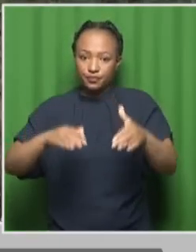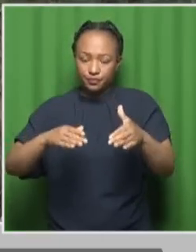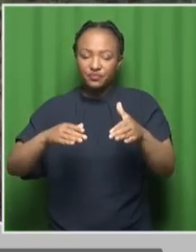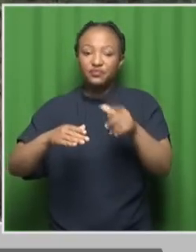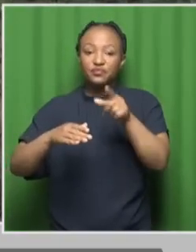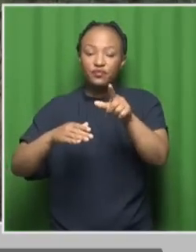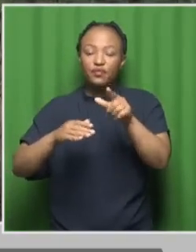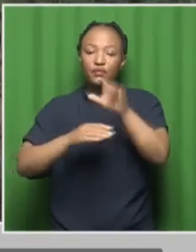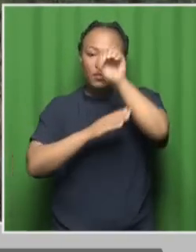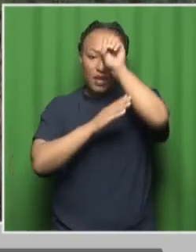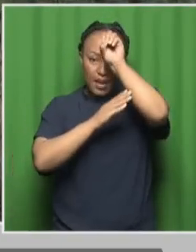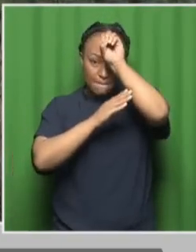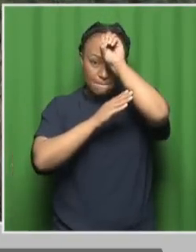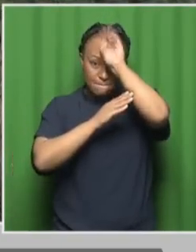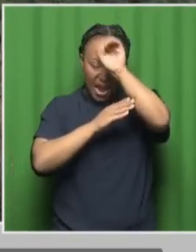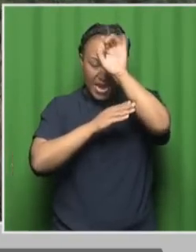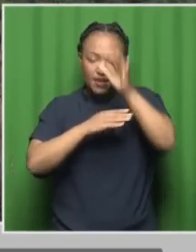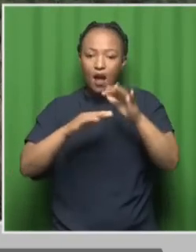artisanal miners